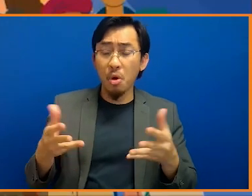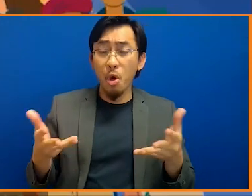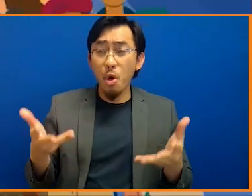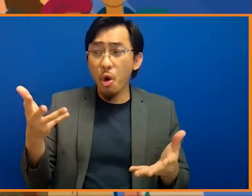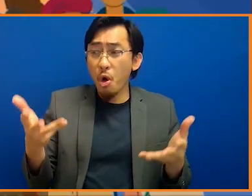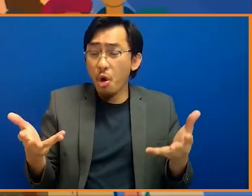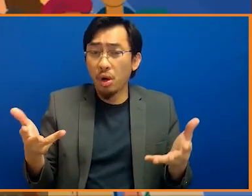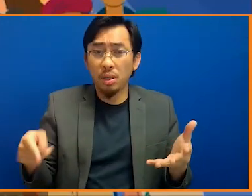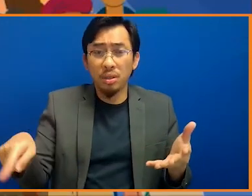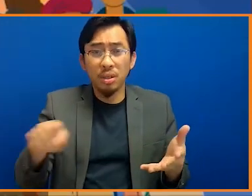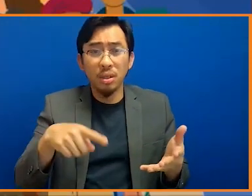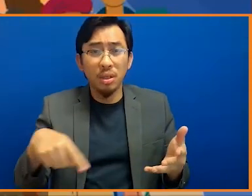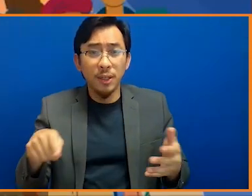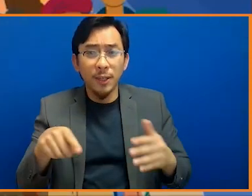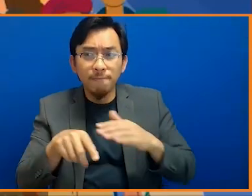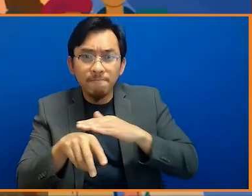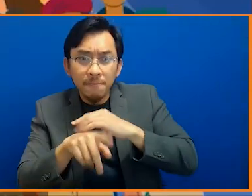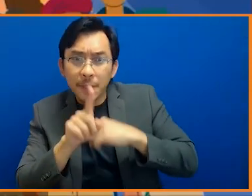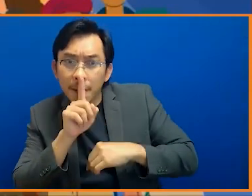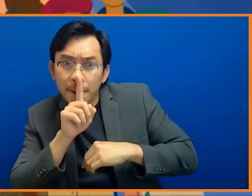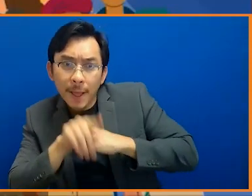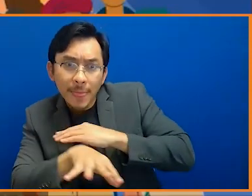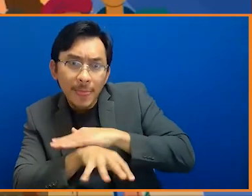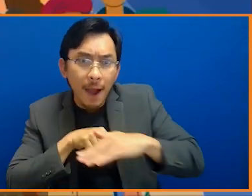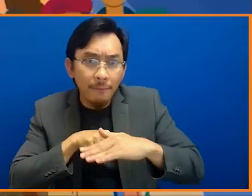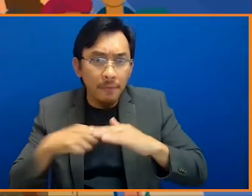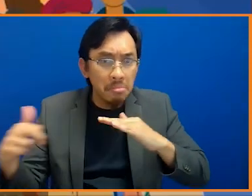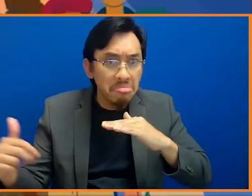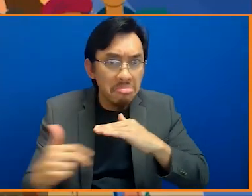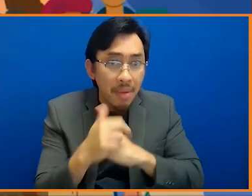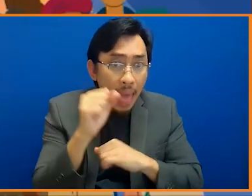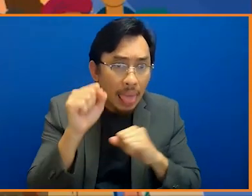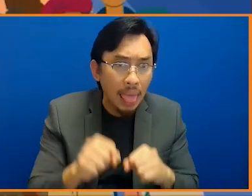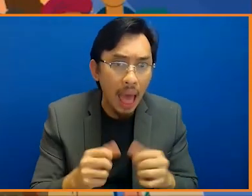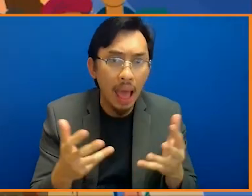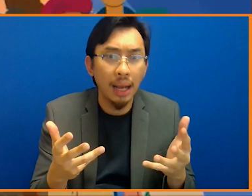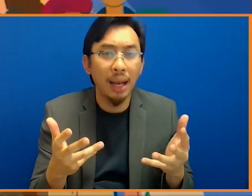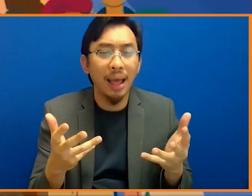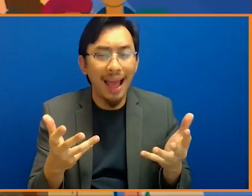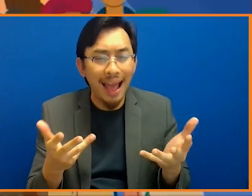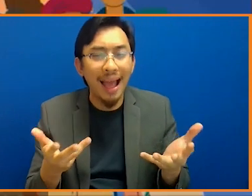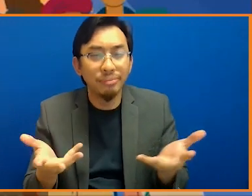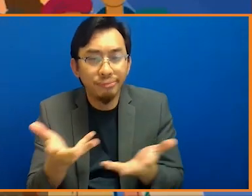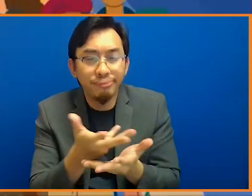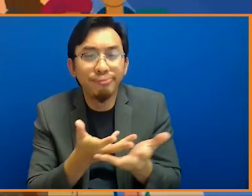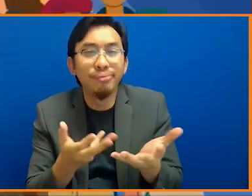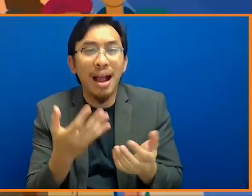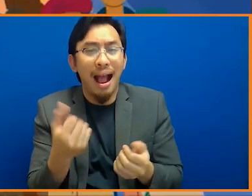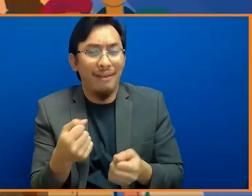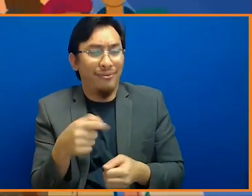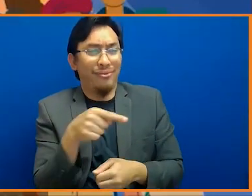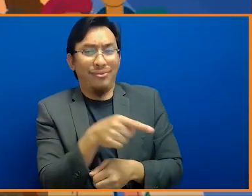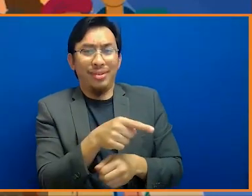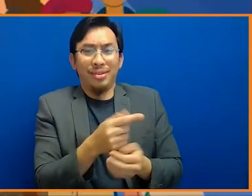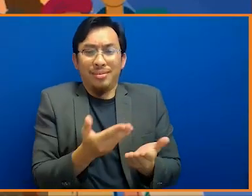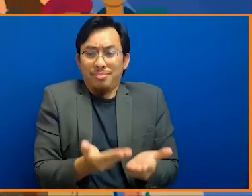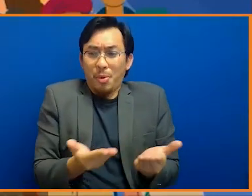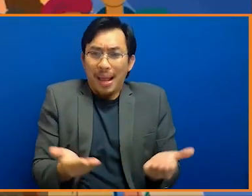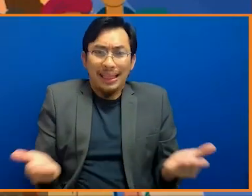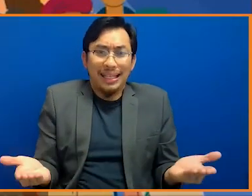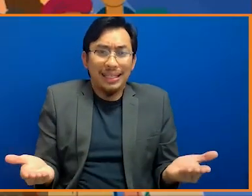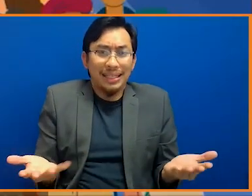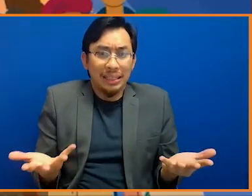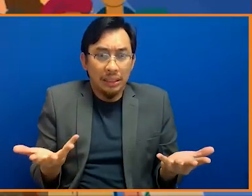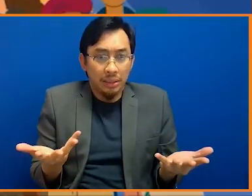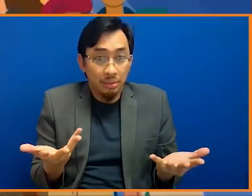even theft, the thief can easily enter my shop? What happened to, are you going to secure my